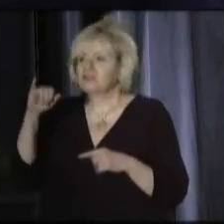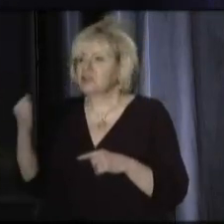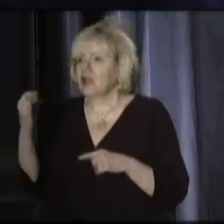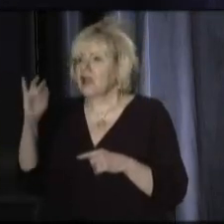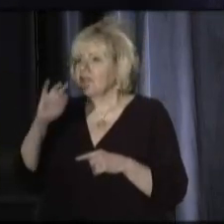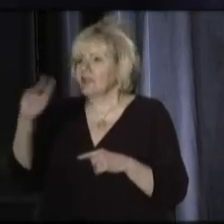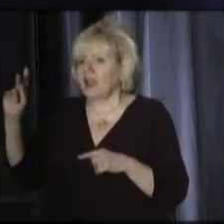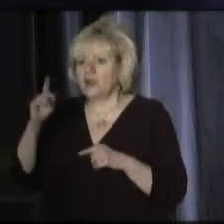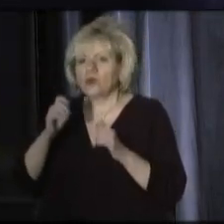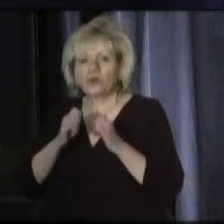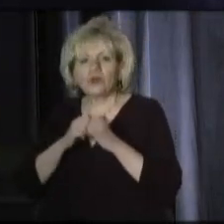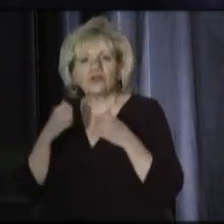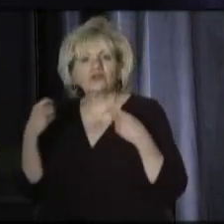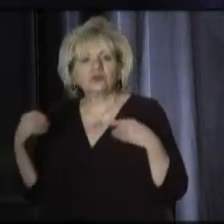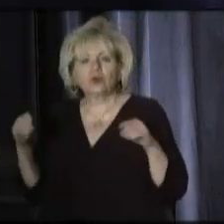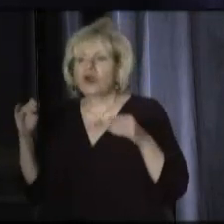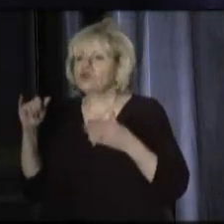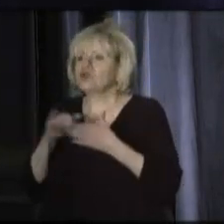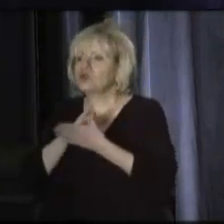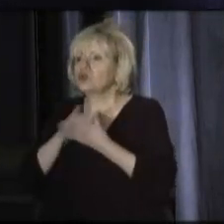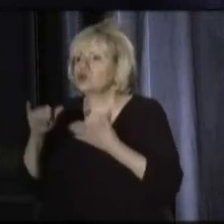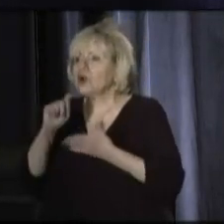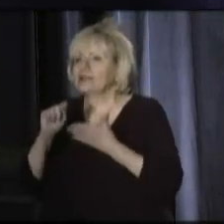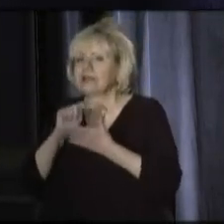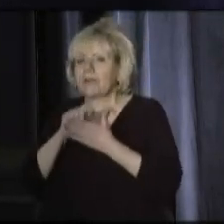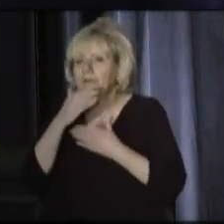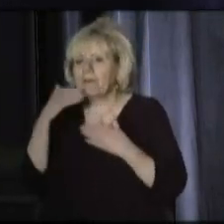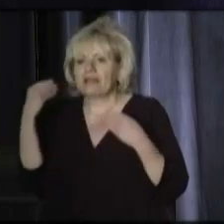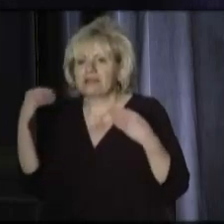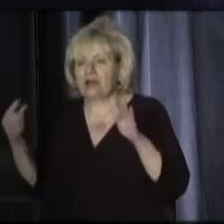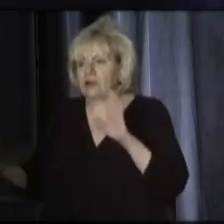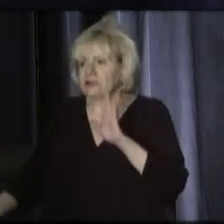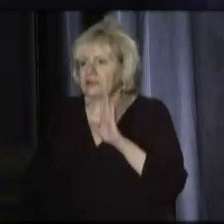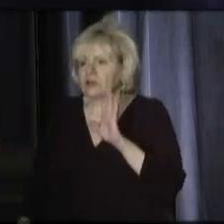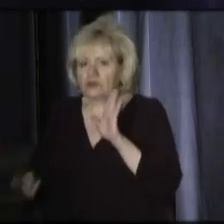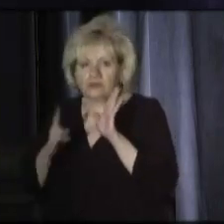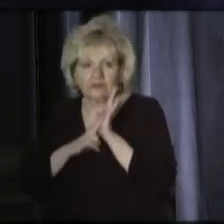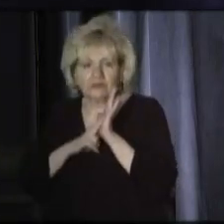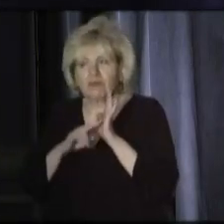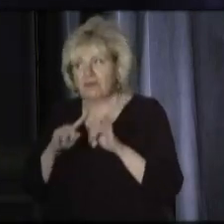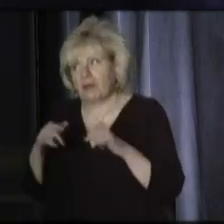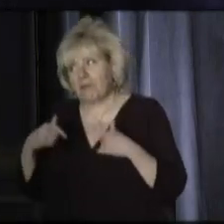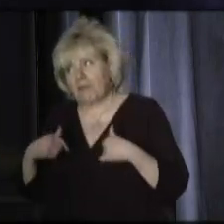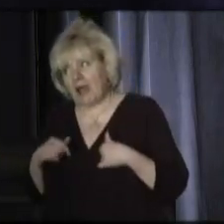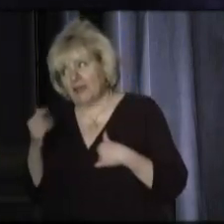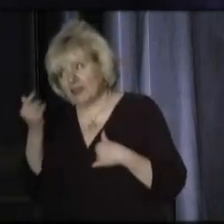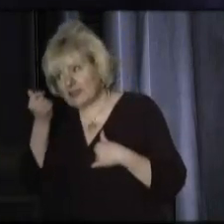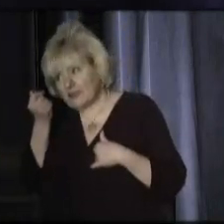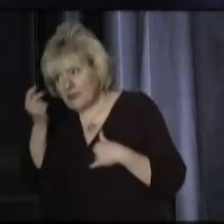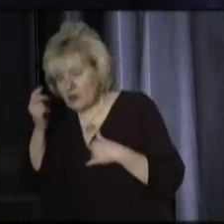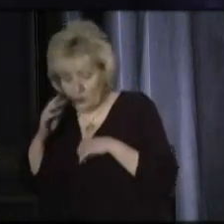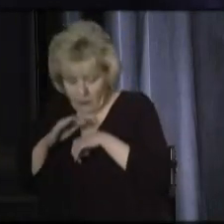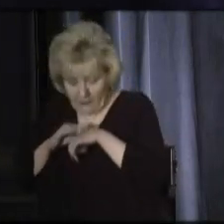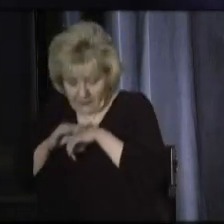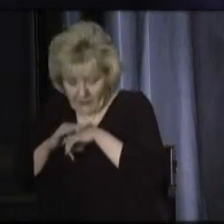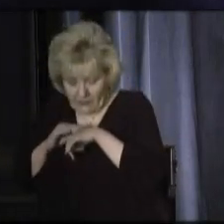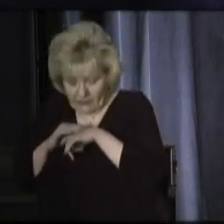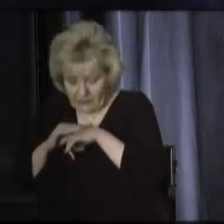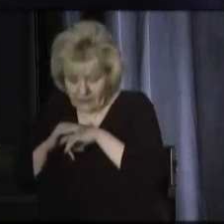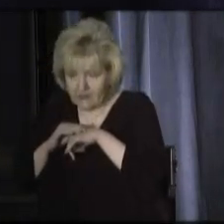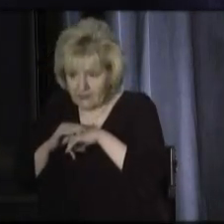funerals, that they never even shared the apricots from their driveway tree, not even the hard ones or the dribbling rotten ones. It was